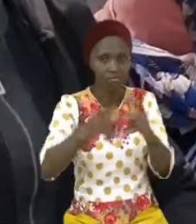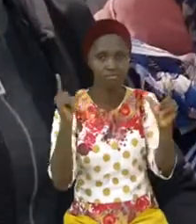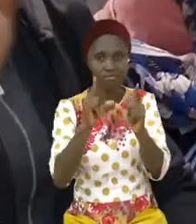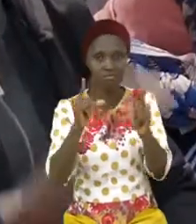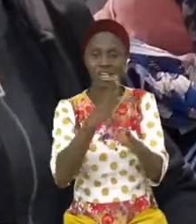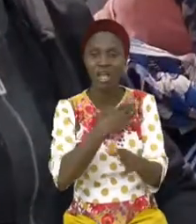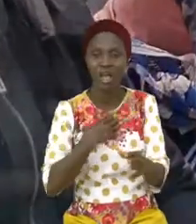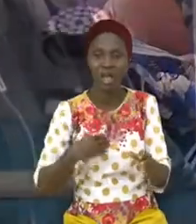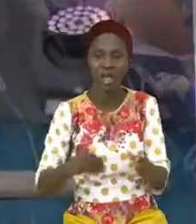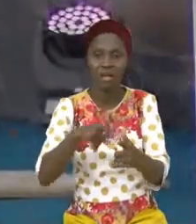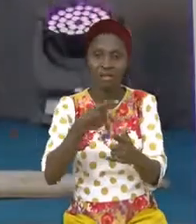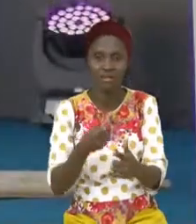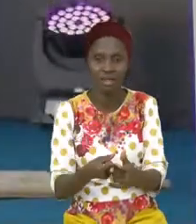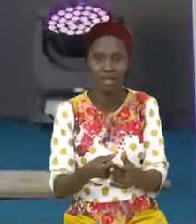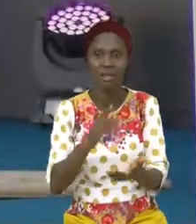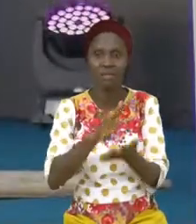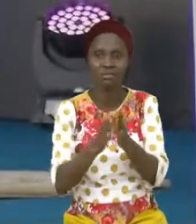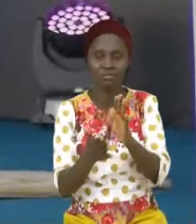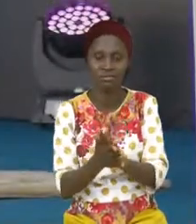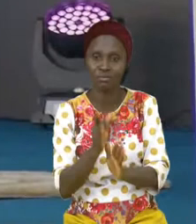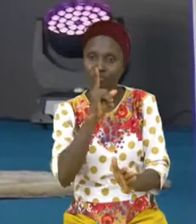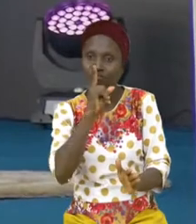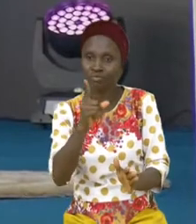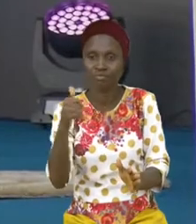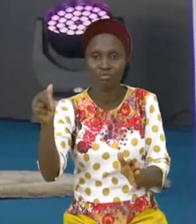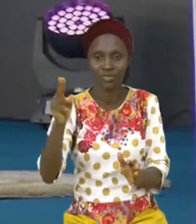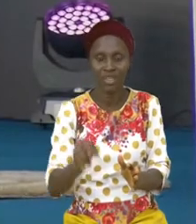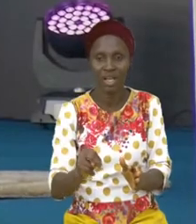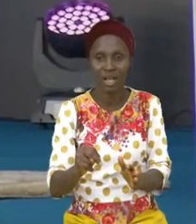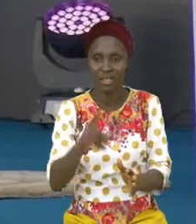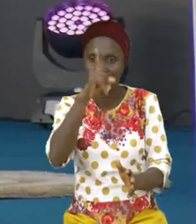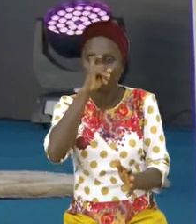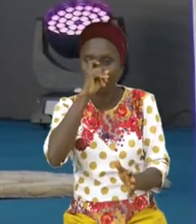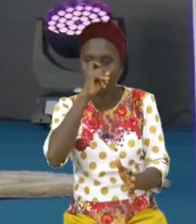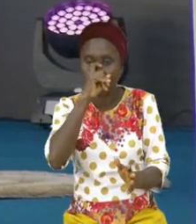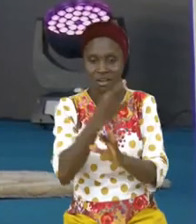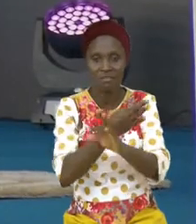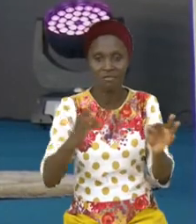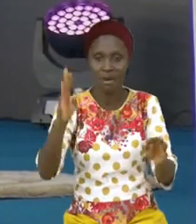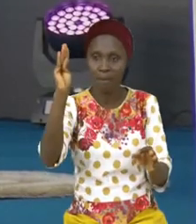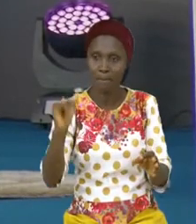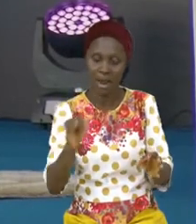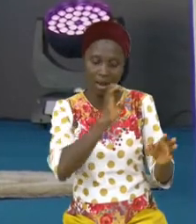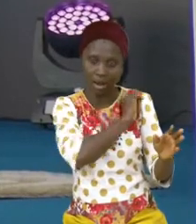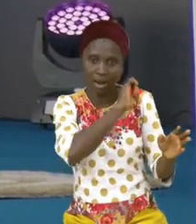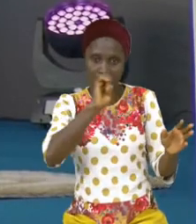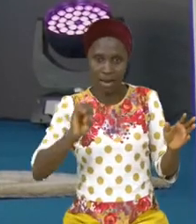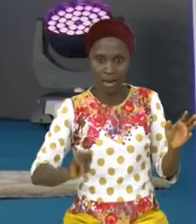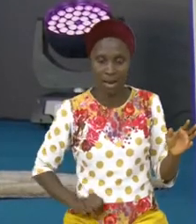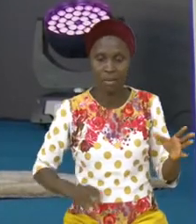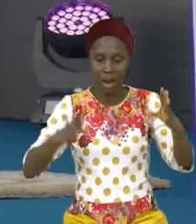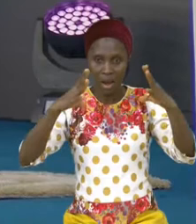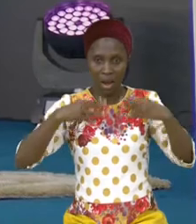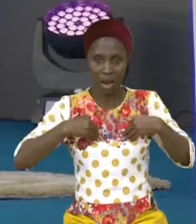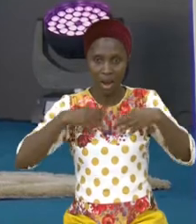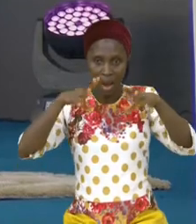become truly an eagle emancipated by emmanuel accepted with